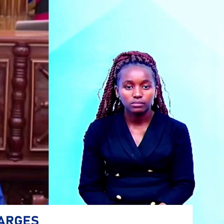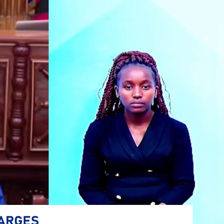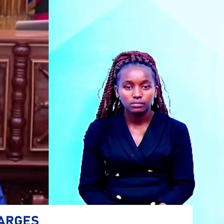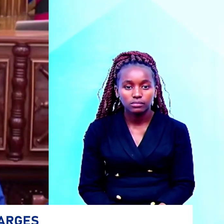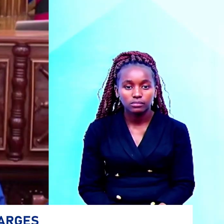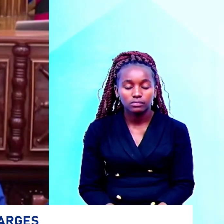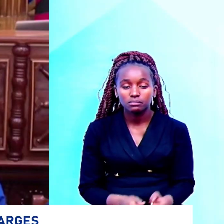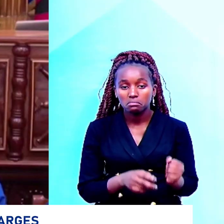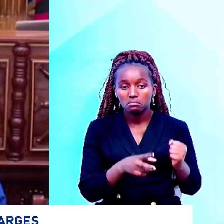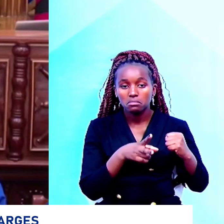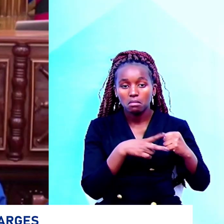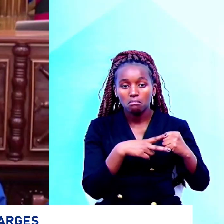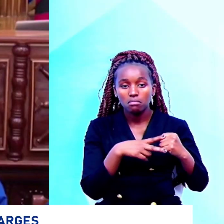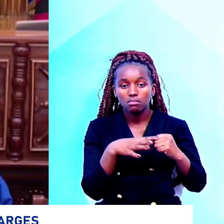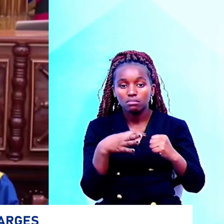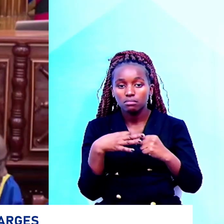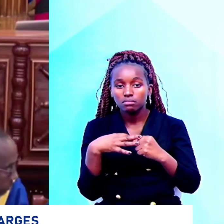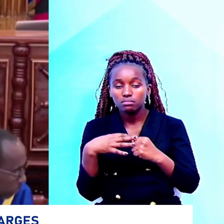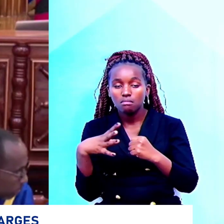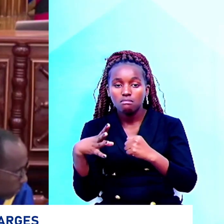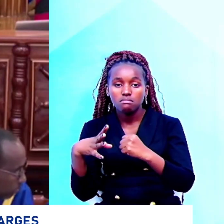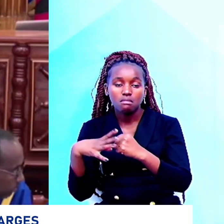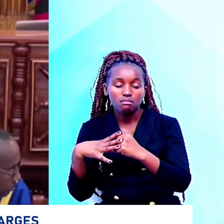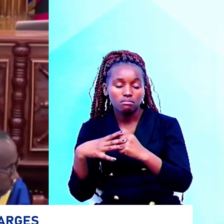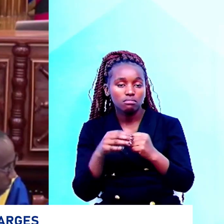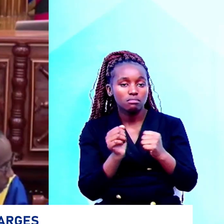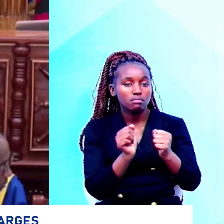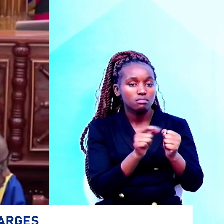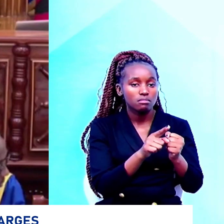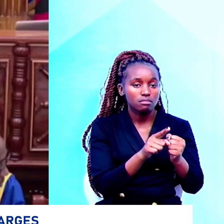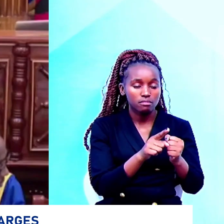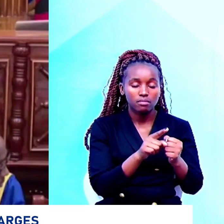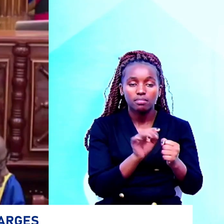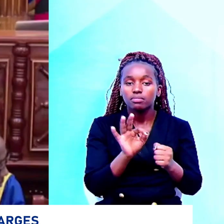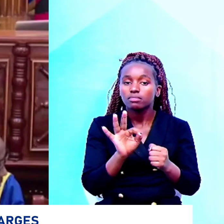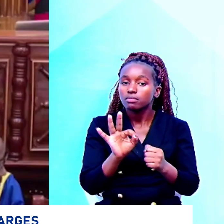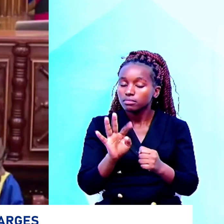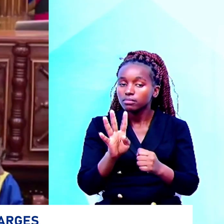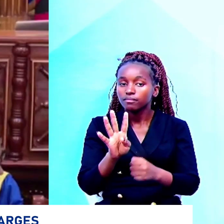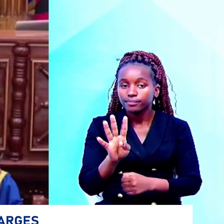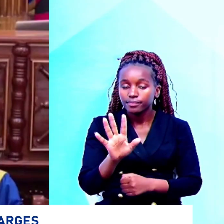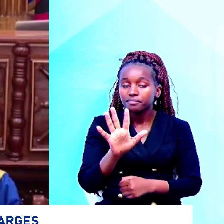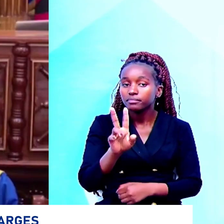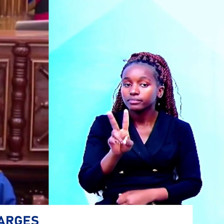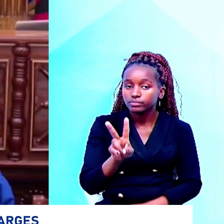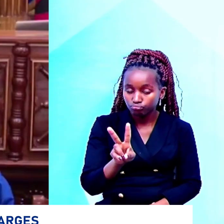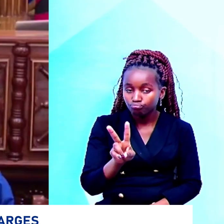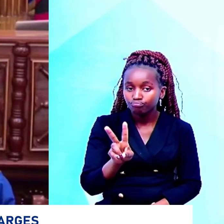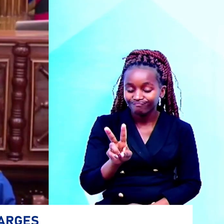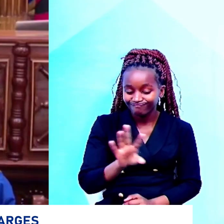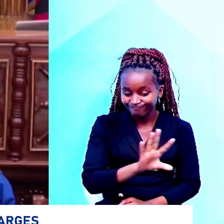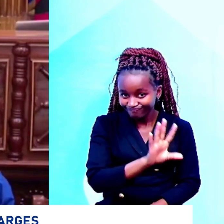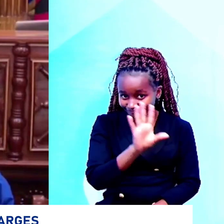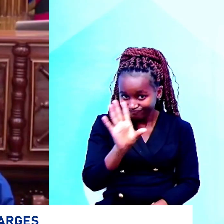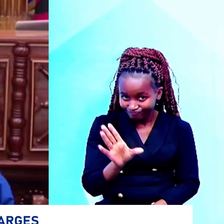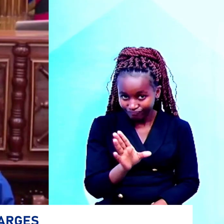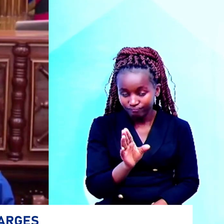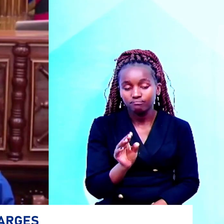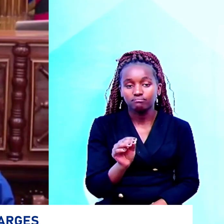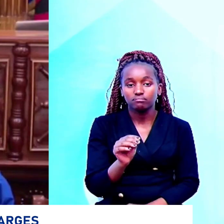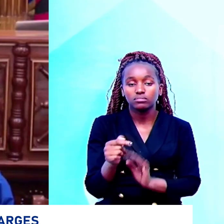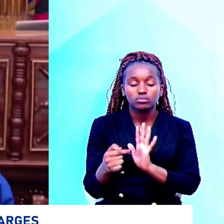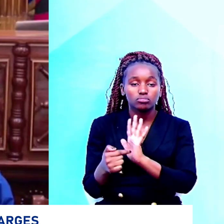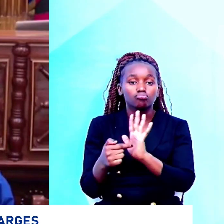7, 8, 9, 11, 34, and 52 of the Leadership and Integrity